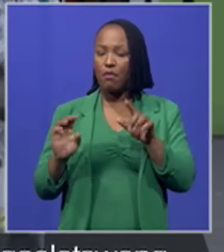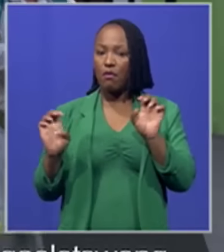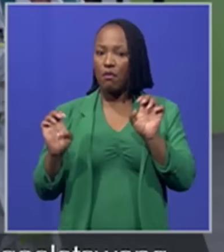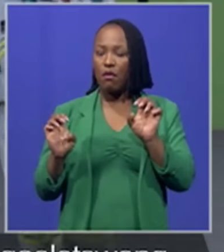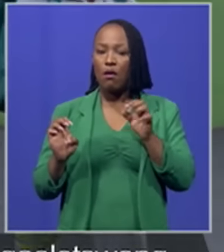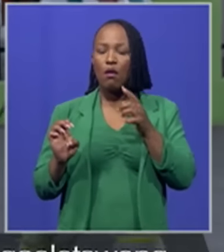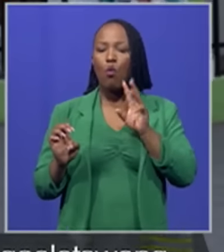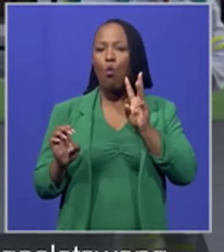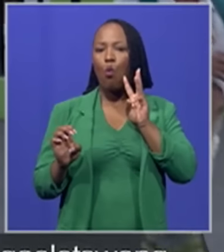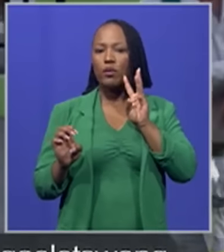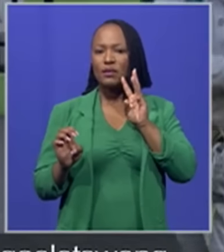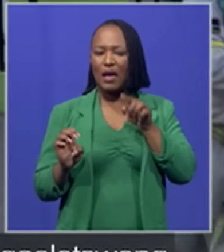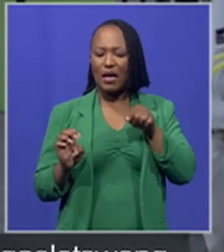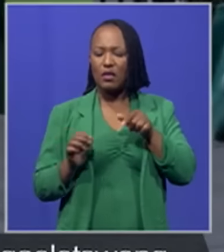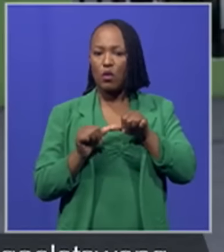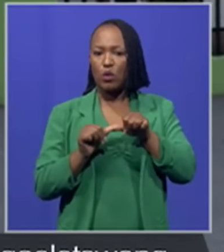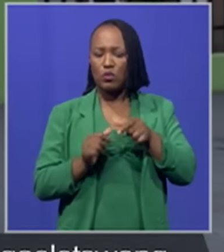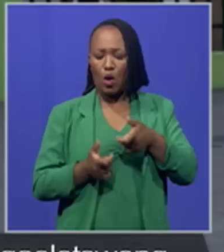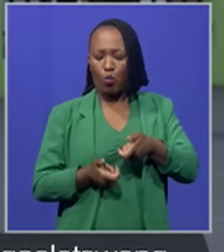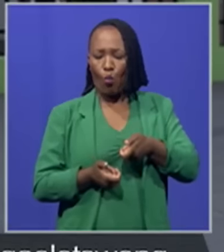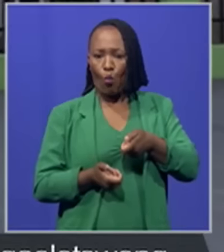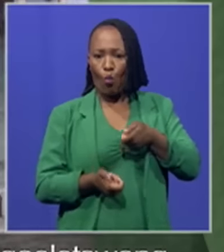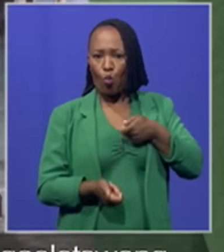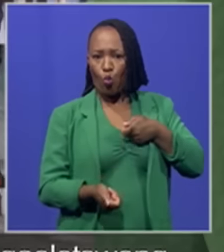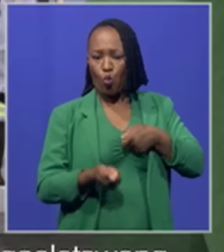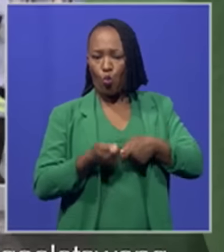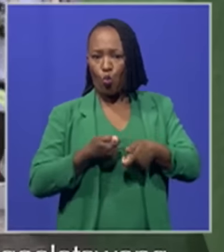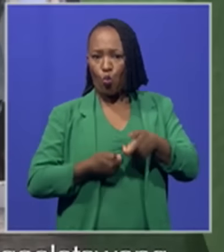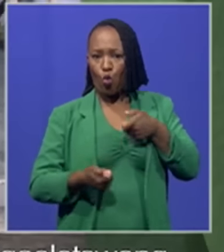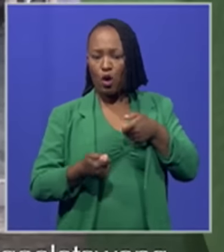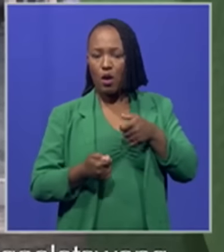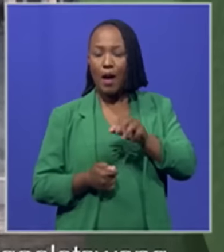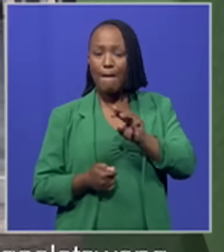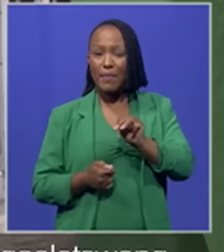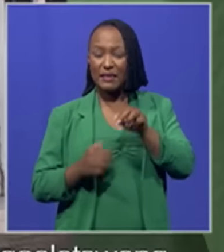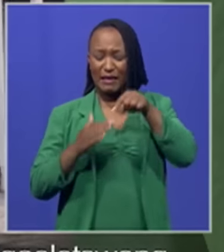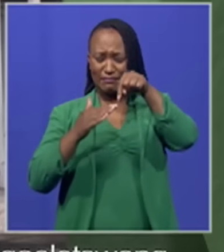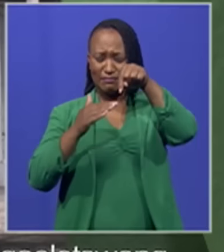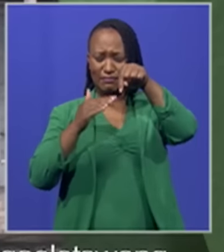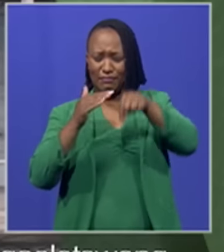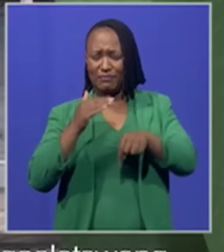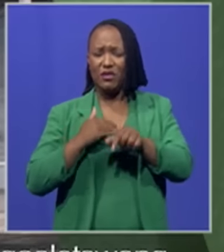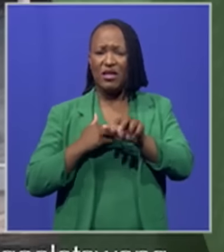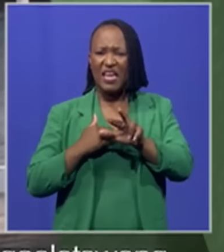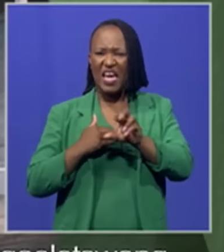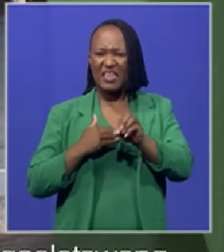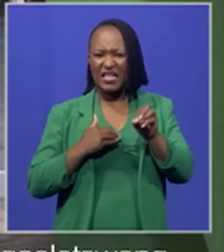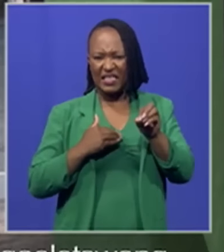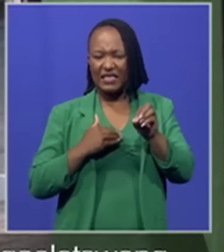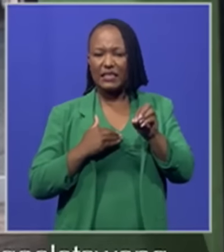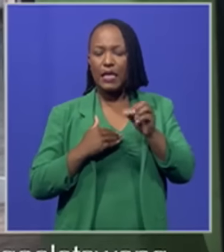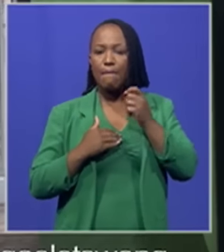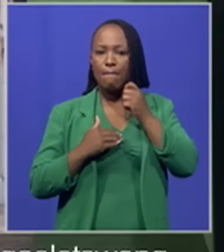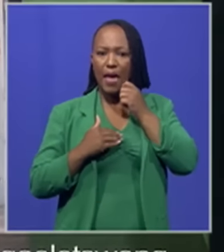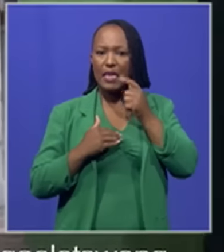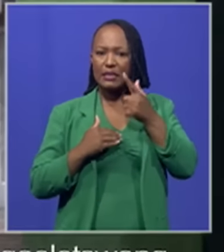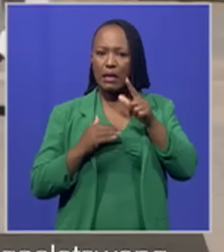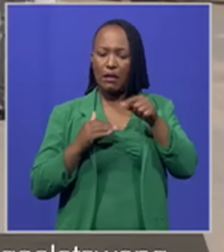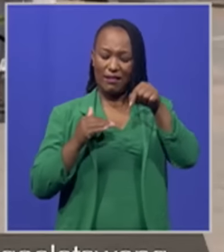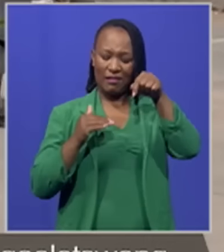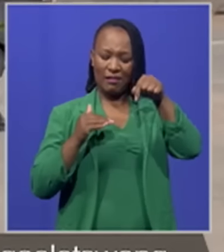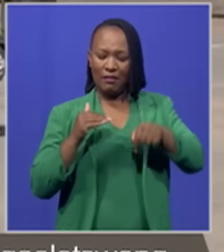go tswa mo mosimeng wa moepo o boteng jwa dimitara di le 800 o banna bao ba gaeletsweng mo go